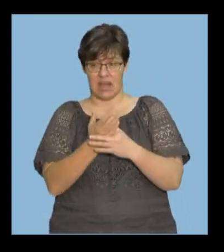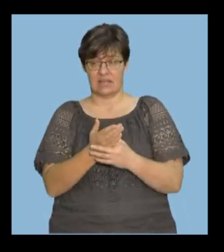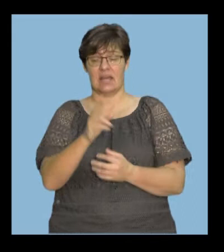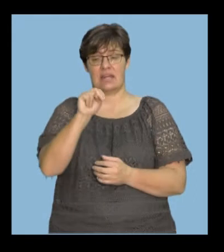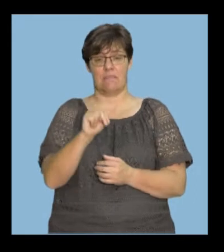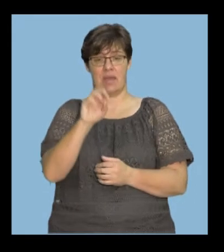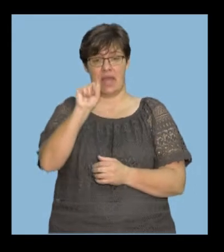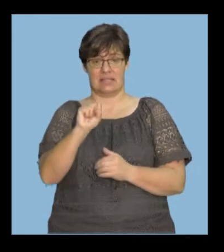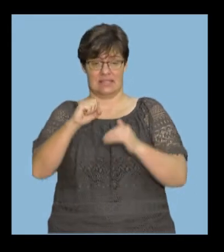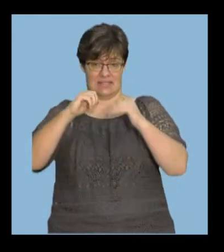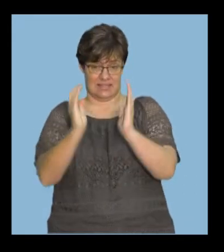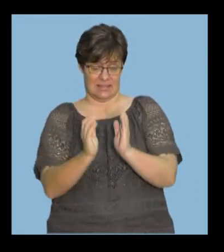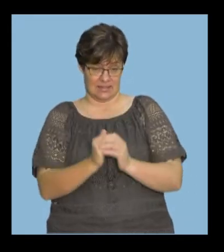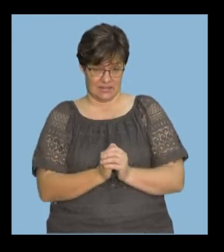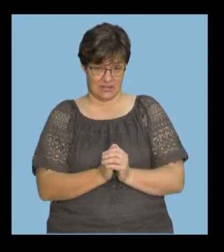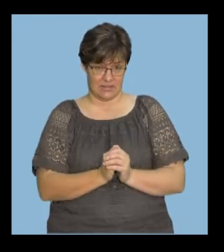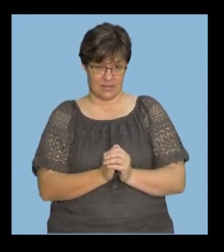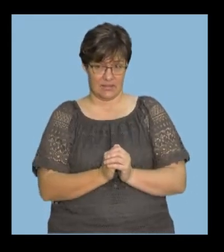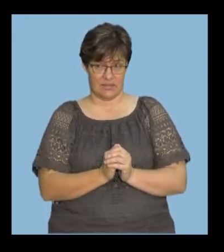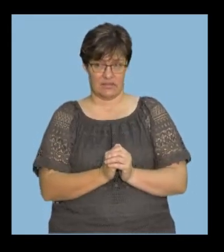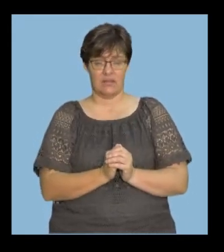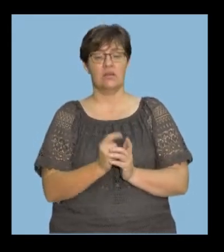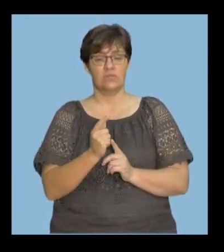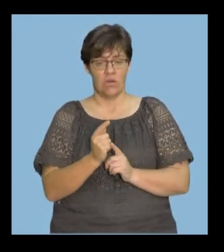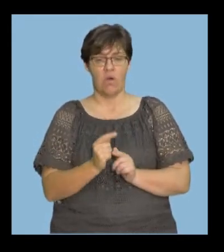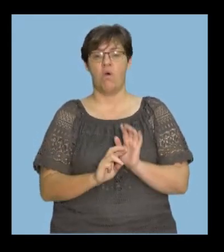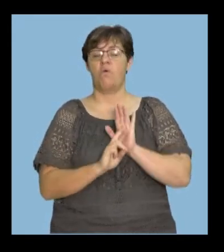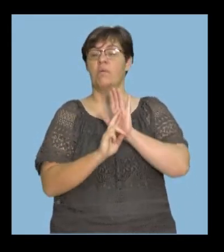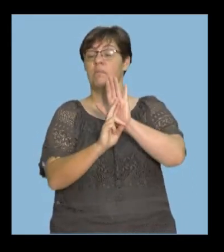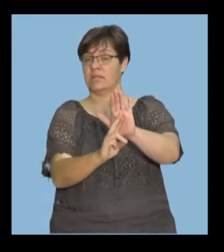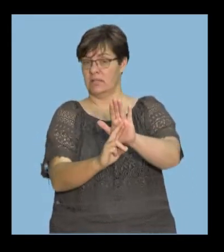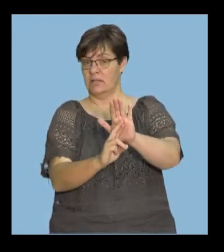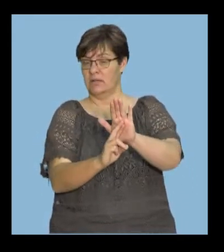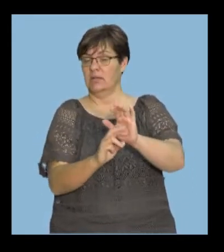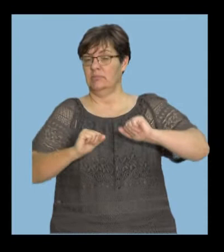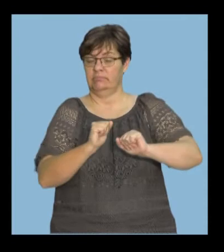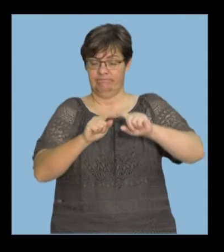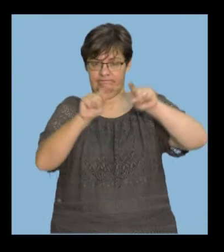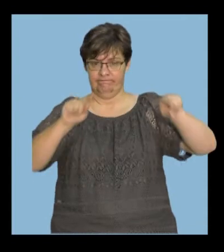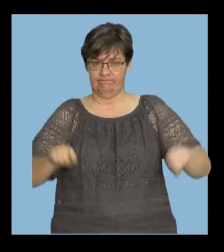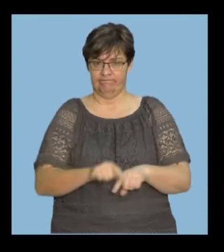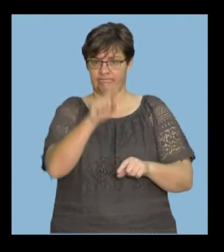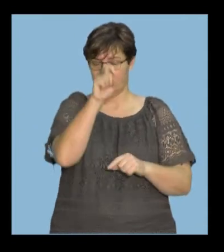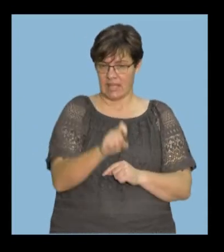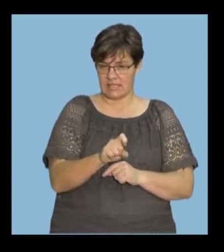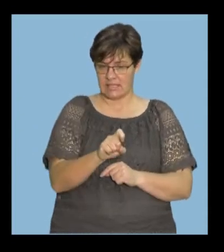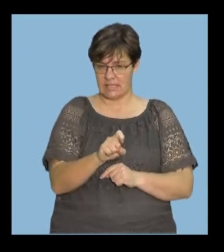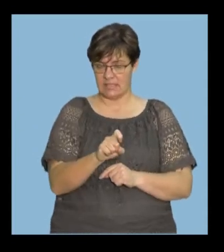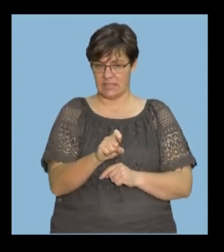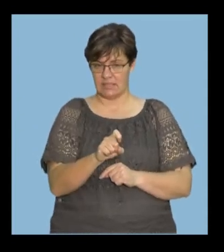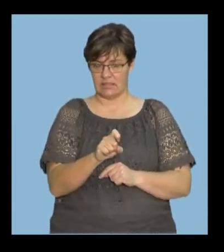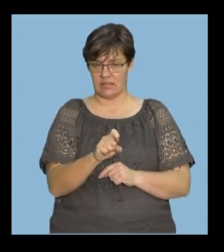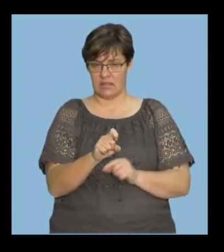number in the sample space. And our graphic representation of the sample space and x is